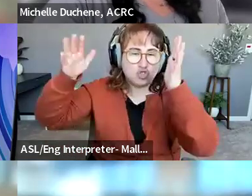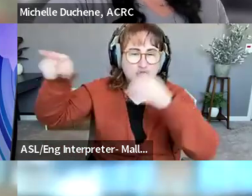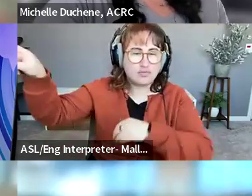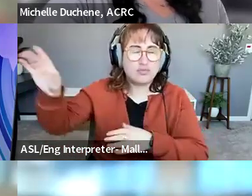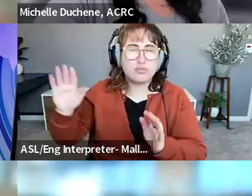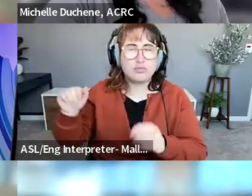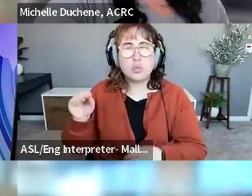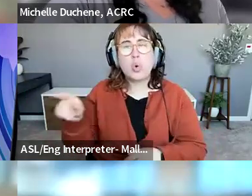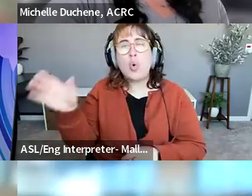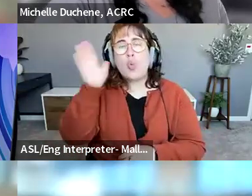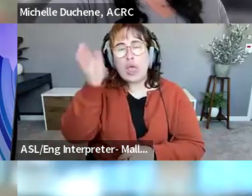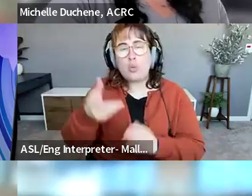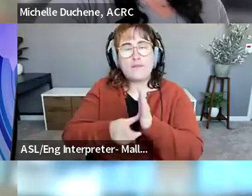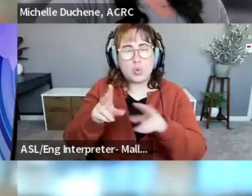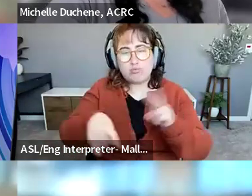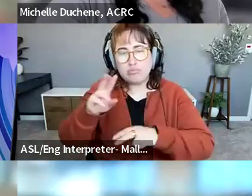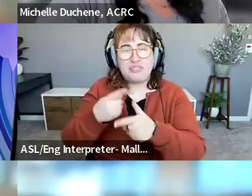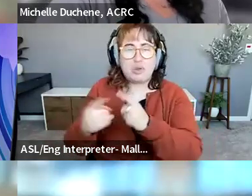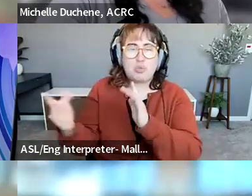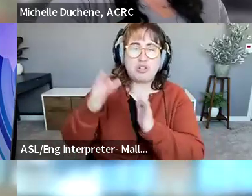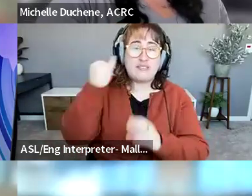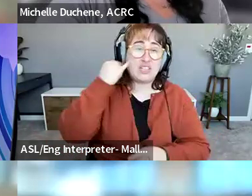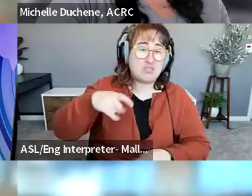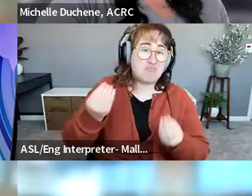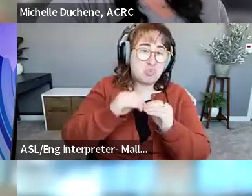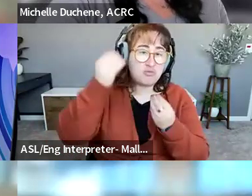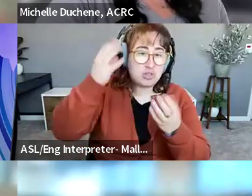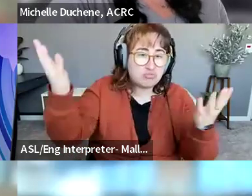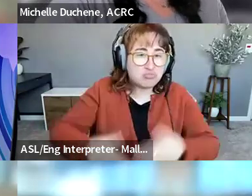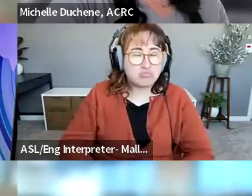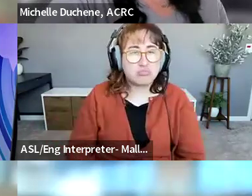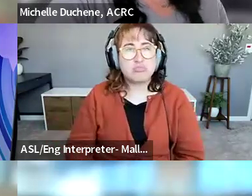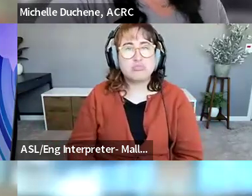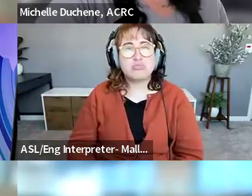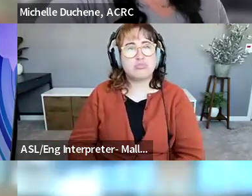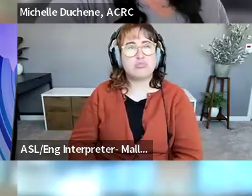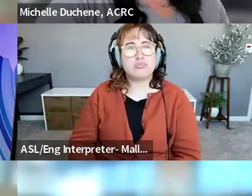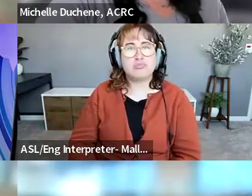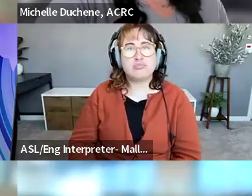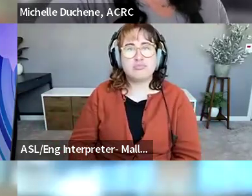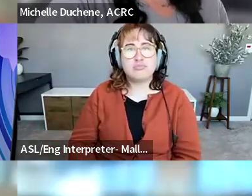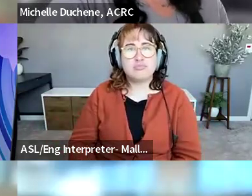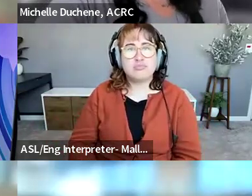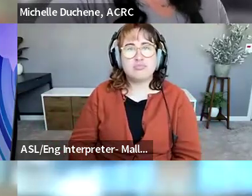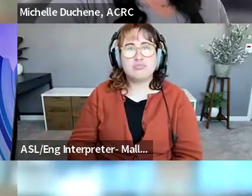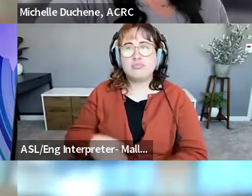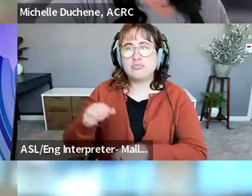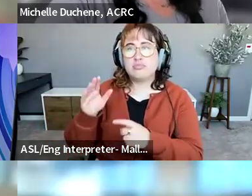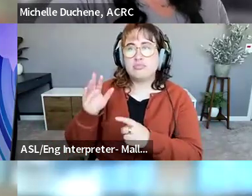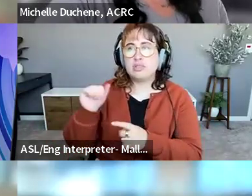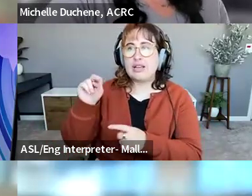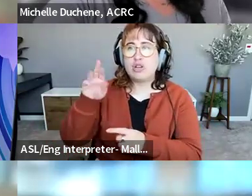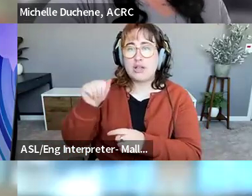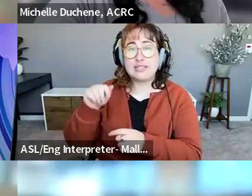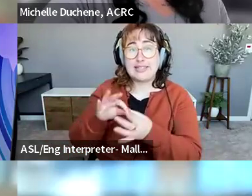be reviewing that and reaching out to us if they need any additional information. so we have it and we have not heard anything, so we are